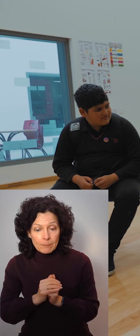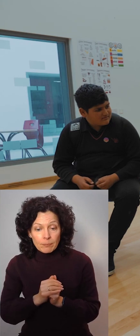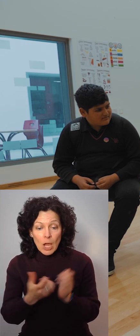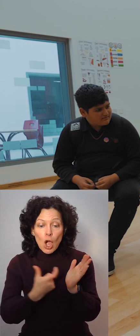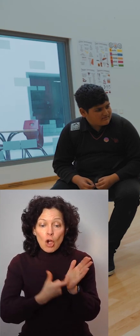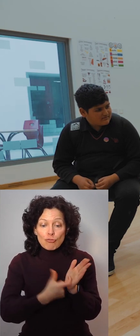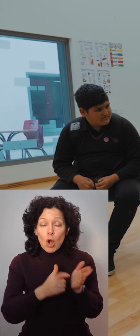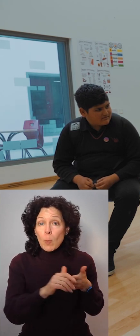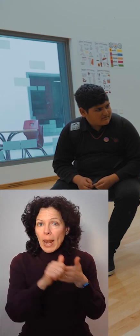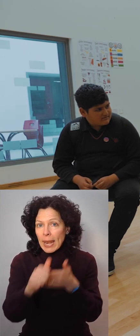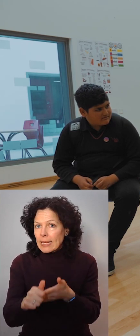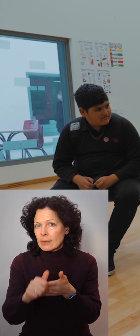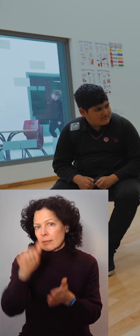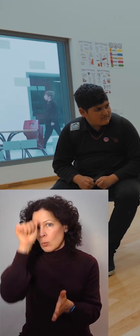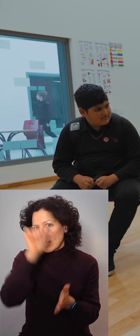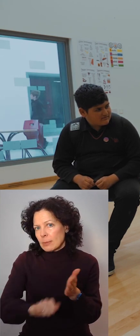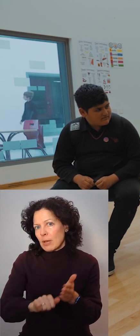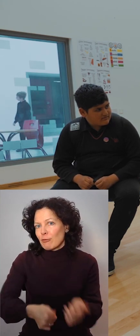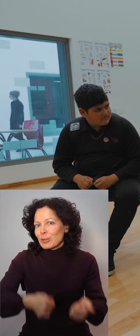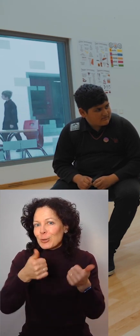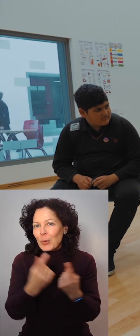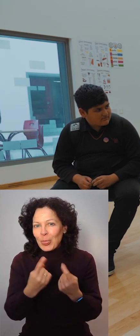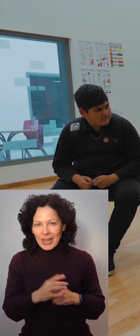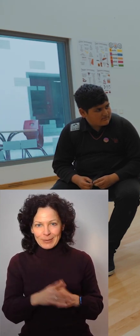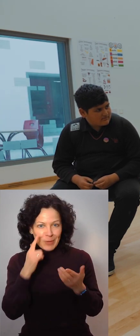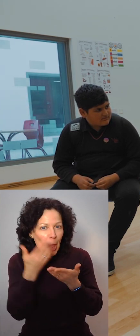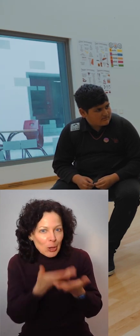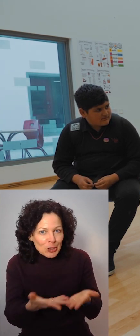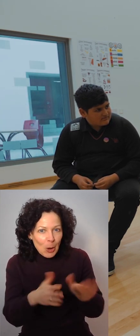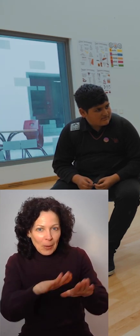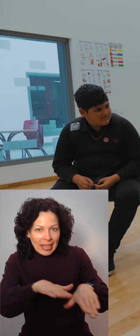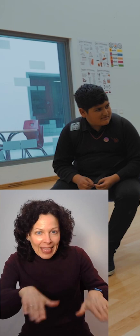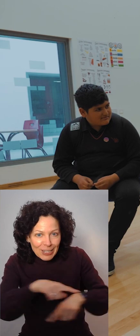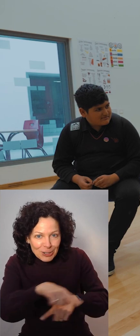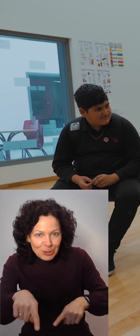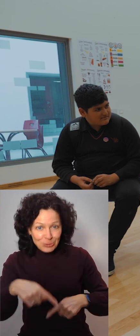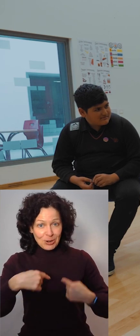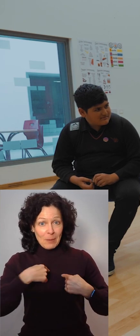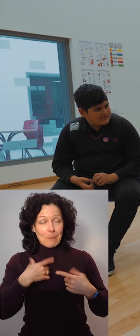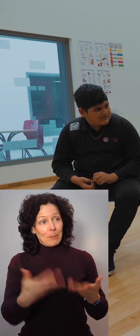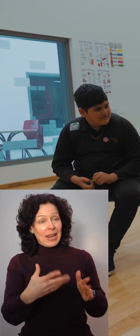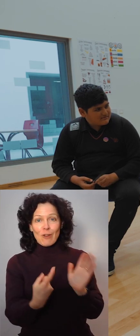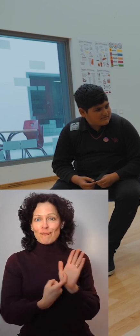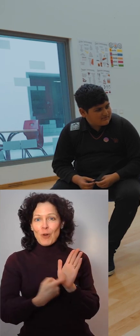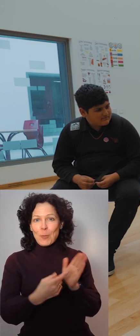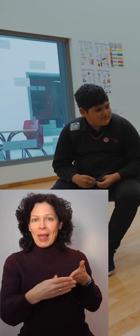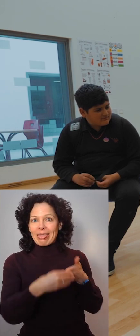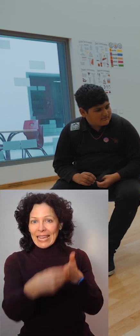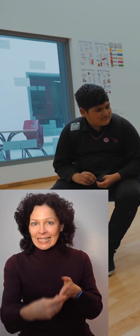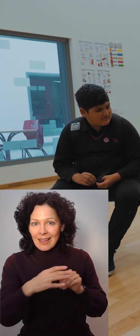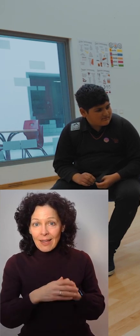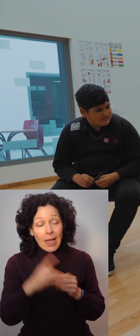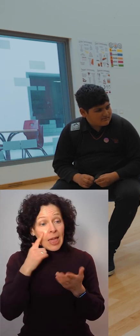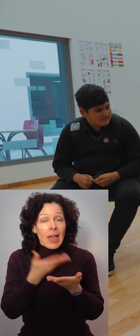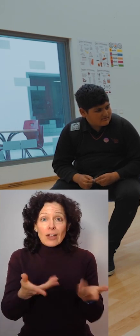things, showing little kids what it is like being elders and being a Roma leader, and showing others what it